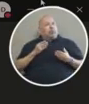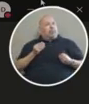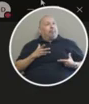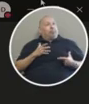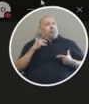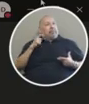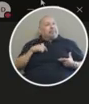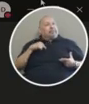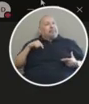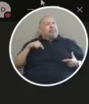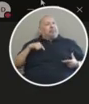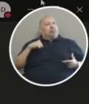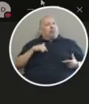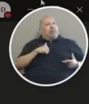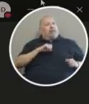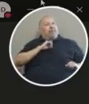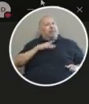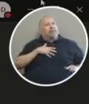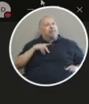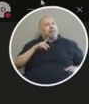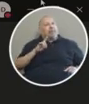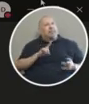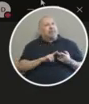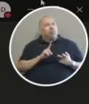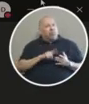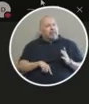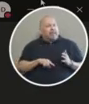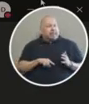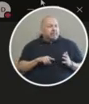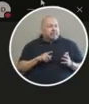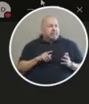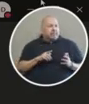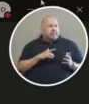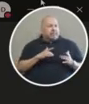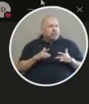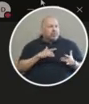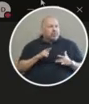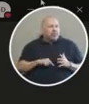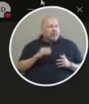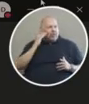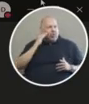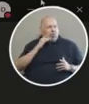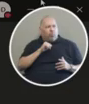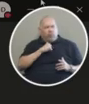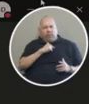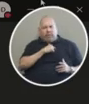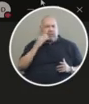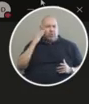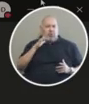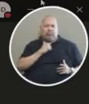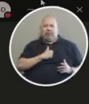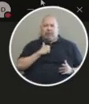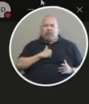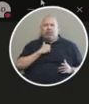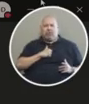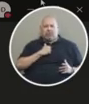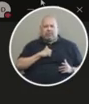know, because we have nothing on PD as far as that's concerned, correct? As far as I know, we do not. And my